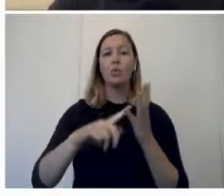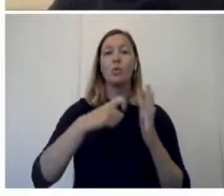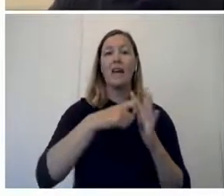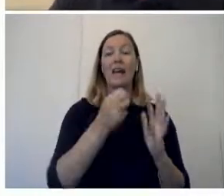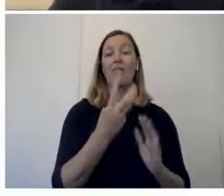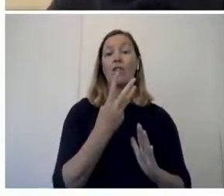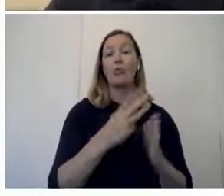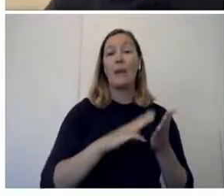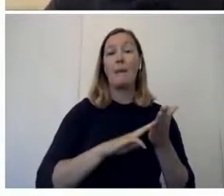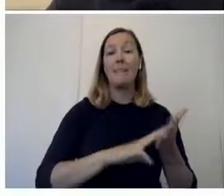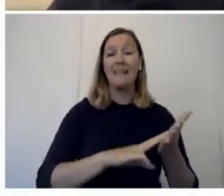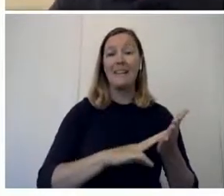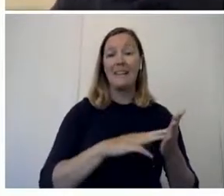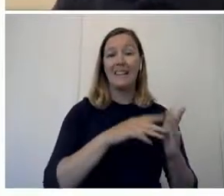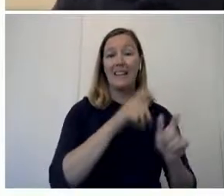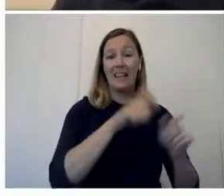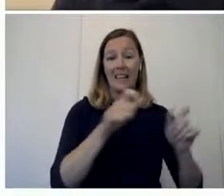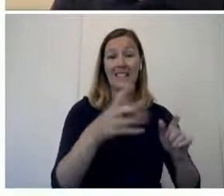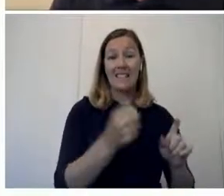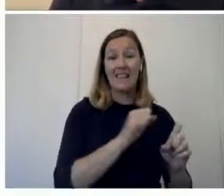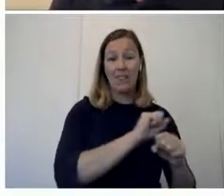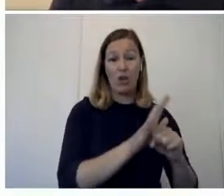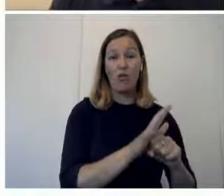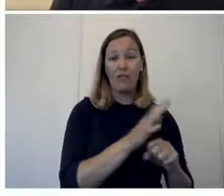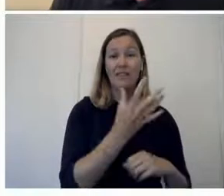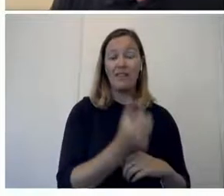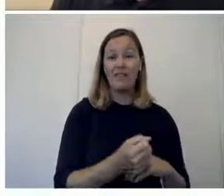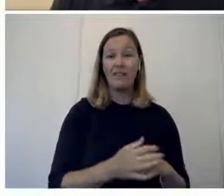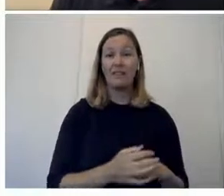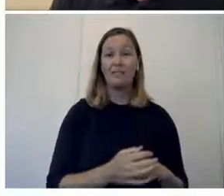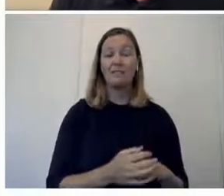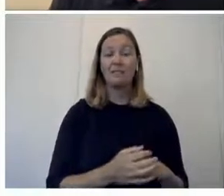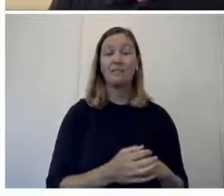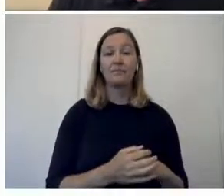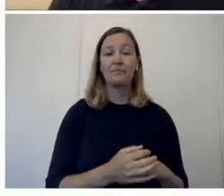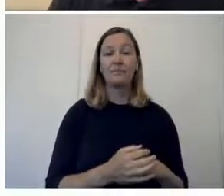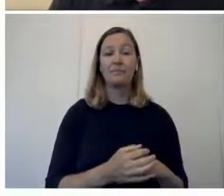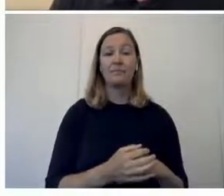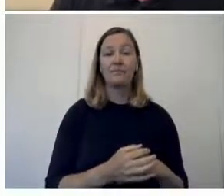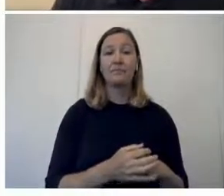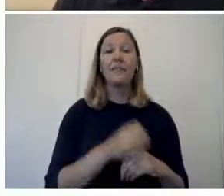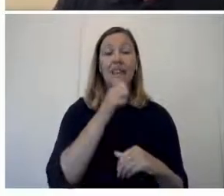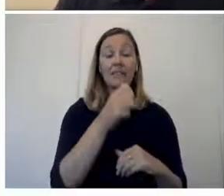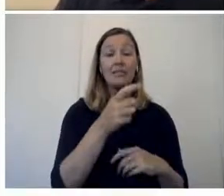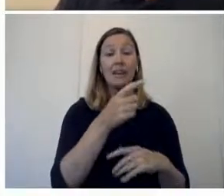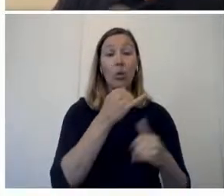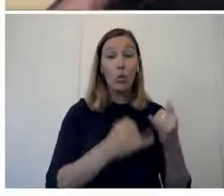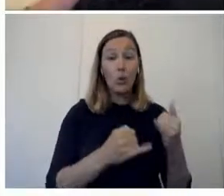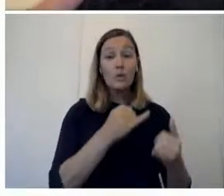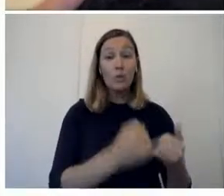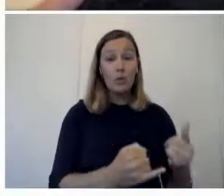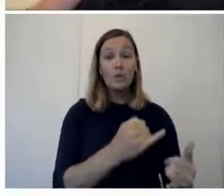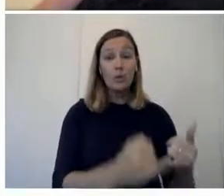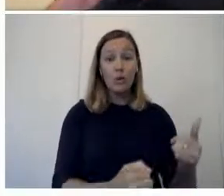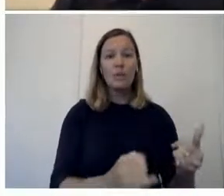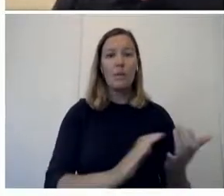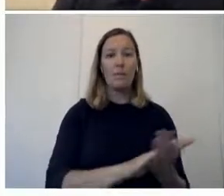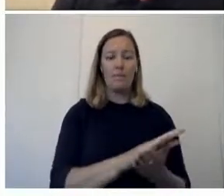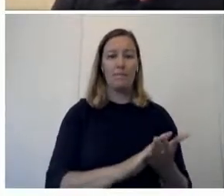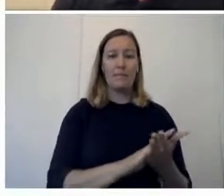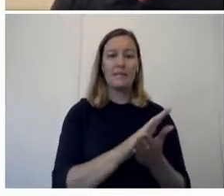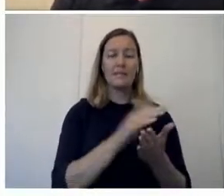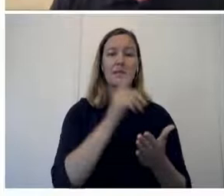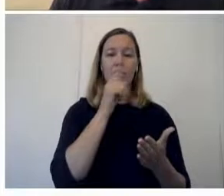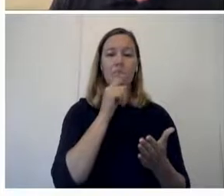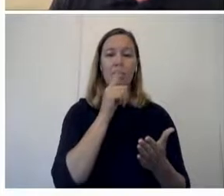in 20 people has COVID. And we are, you know, if that gets much worse, we're starting to face